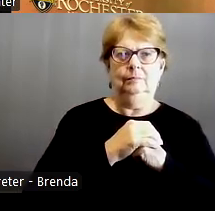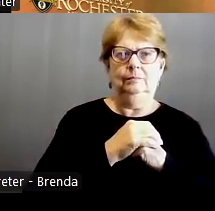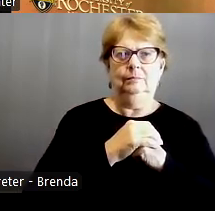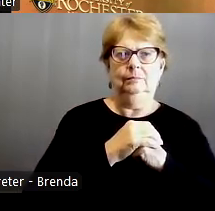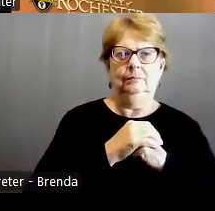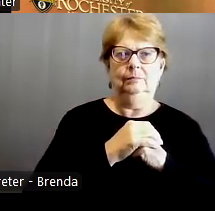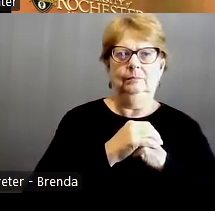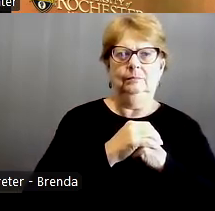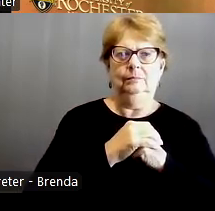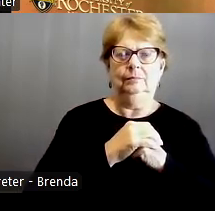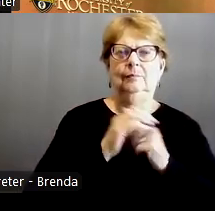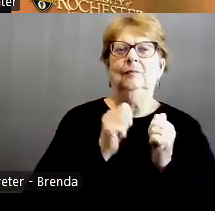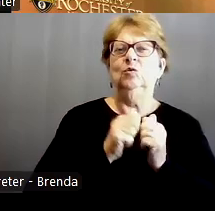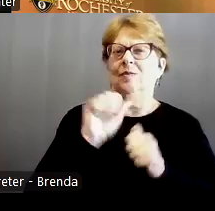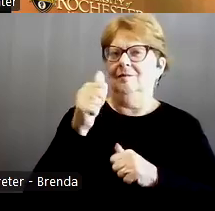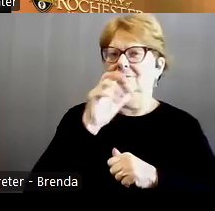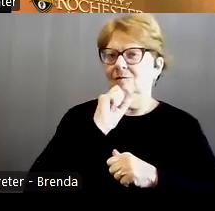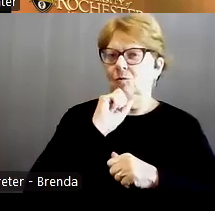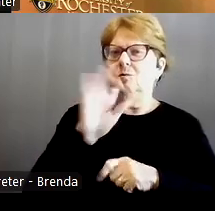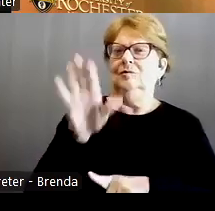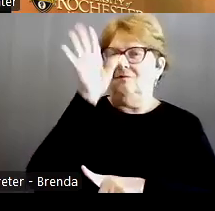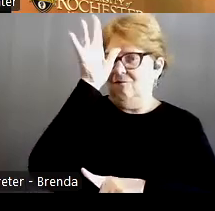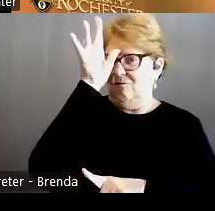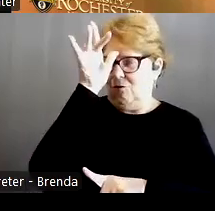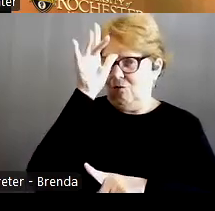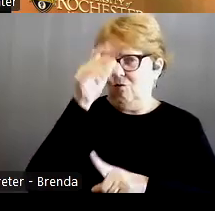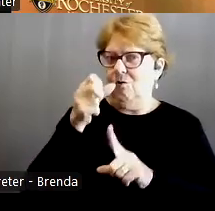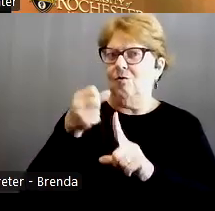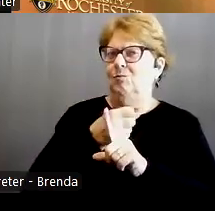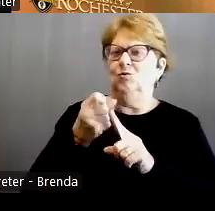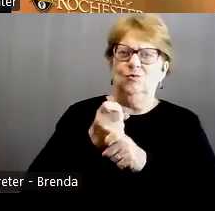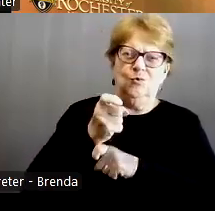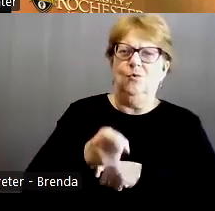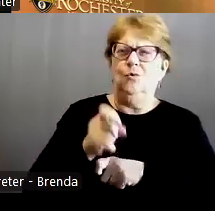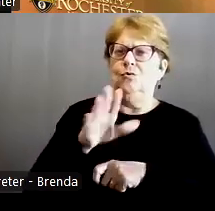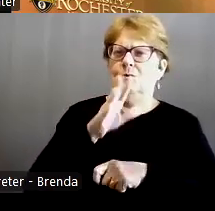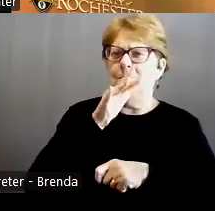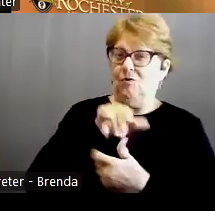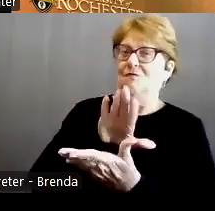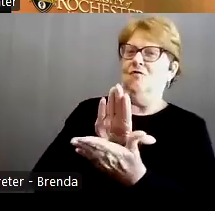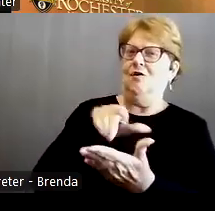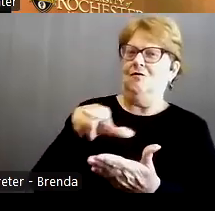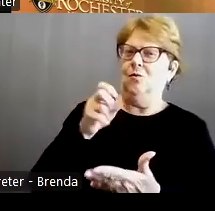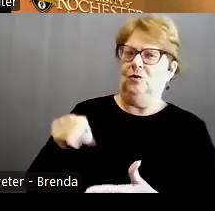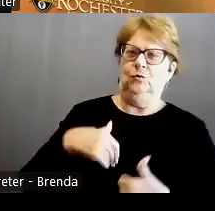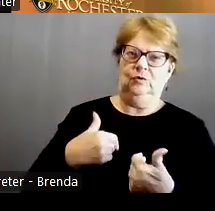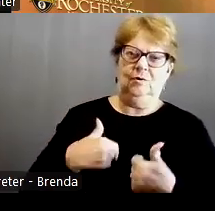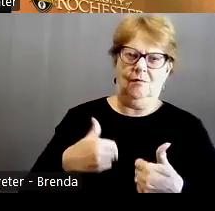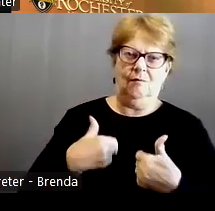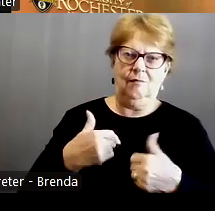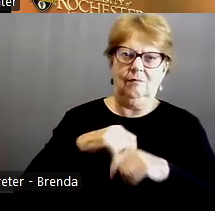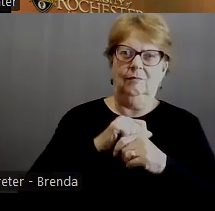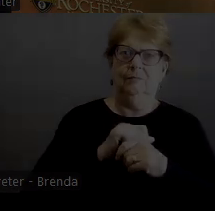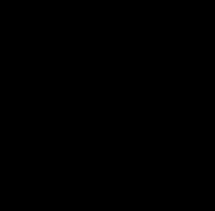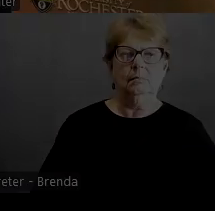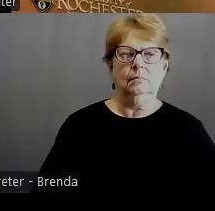This is with a 10-year-old whose father abused and tortured her mother in front of her when she was younger. The father's no longer on the